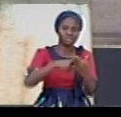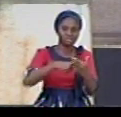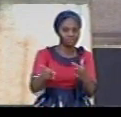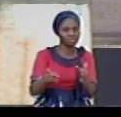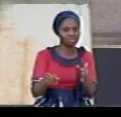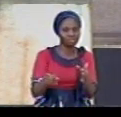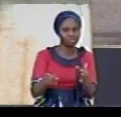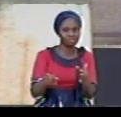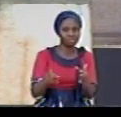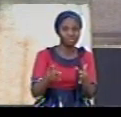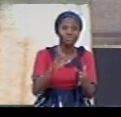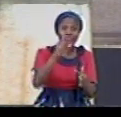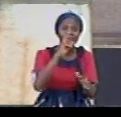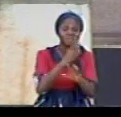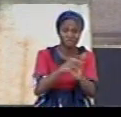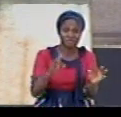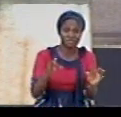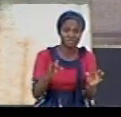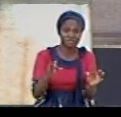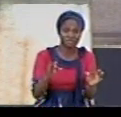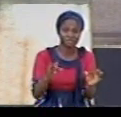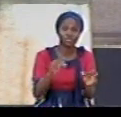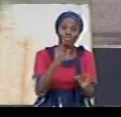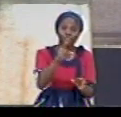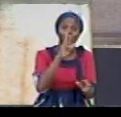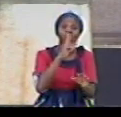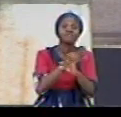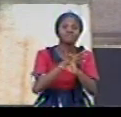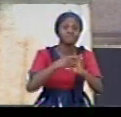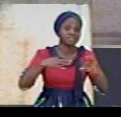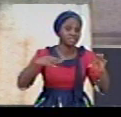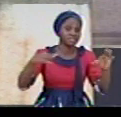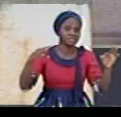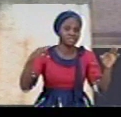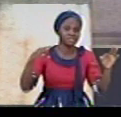gone. You're free. You're free.